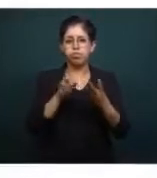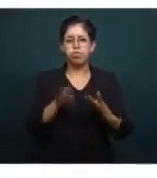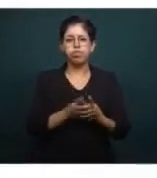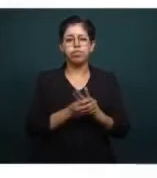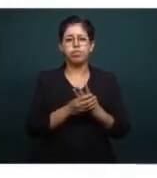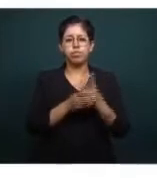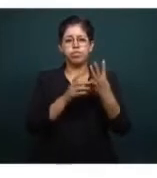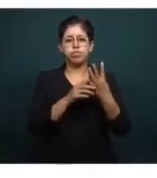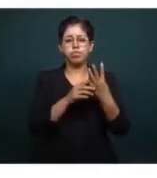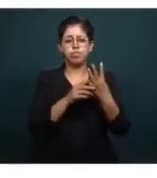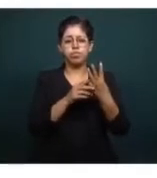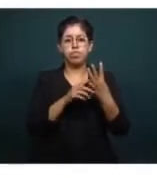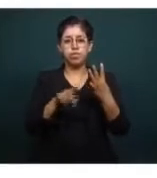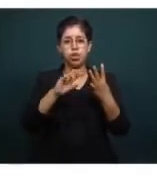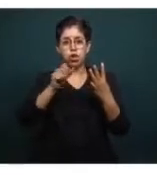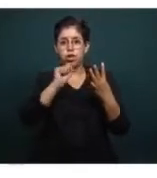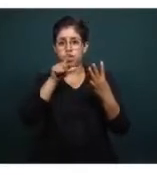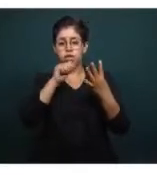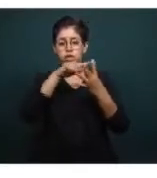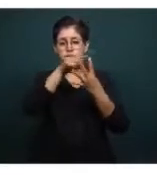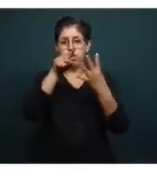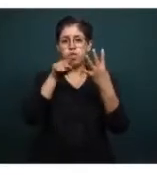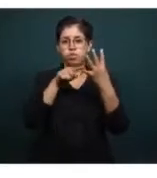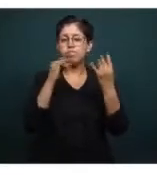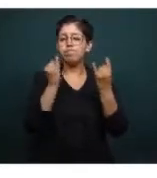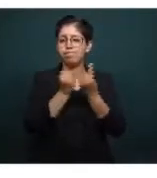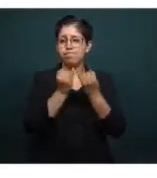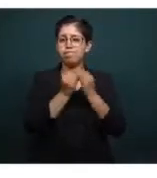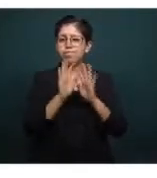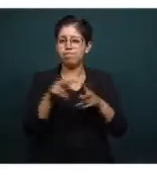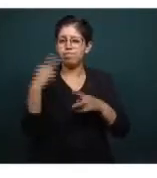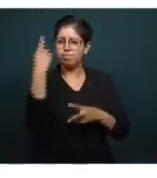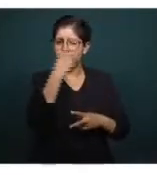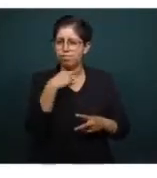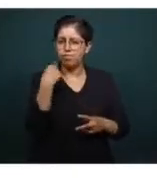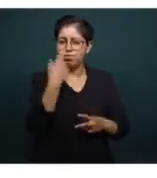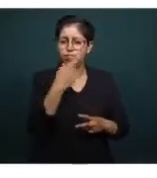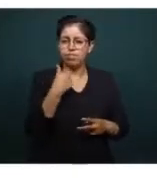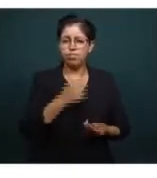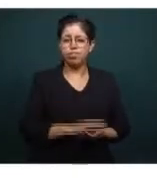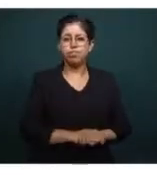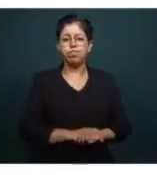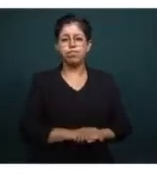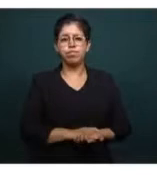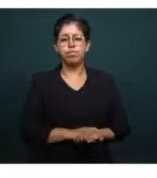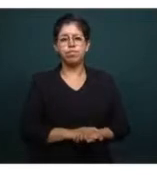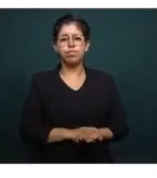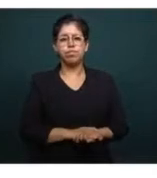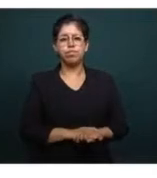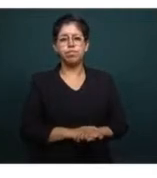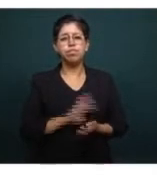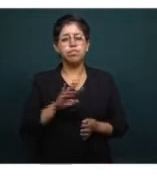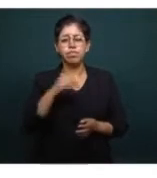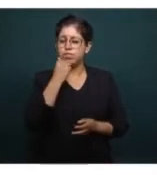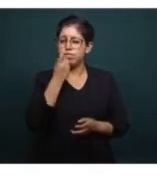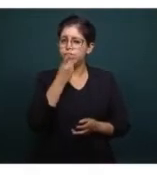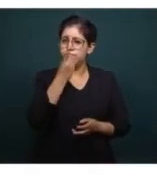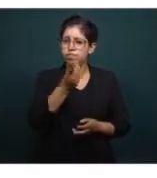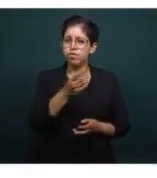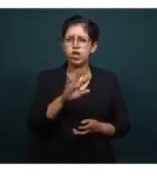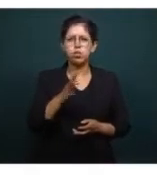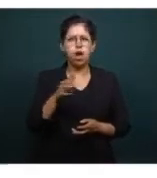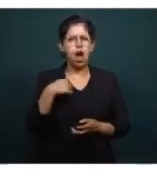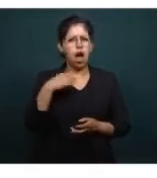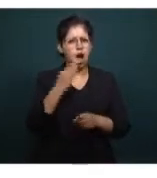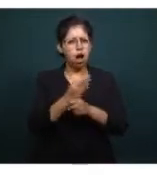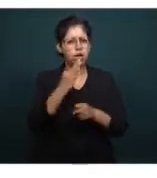Tecolotlán, and Tecolotlan, Jalisco. Jalisco. Y por último, en And then, relación a la app, the comentarles que last part llevamos al was the